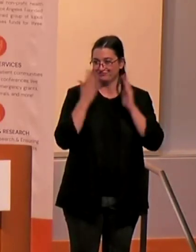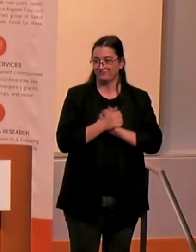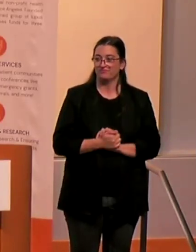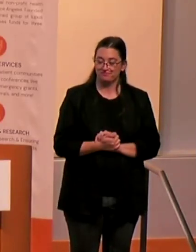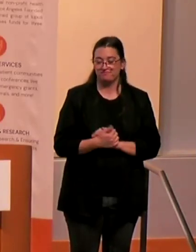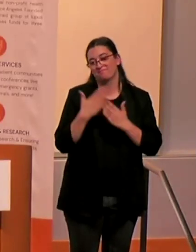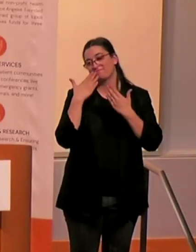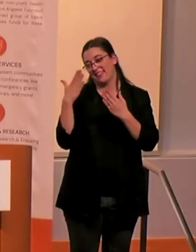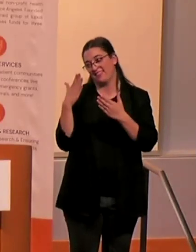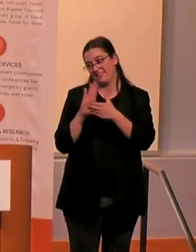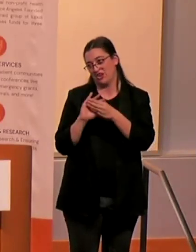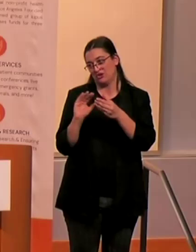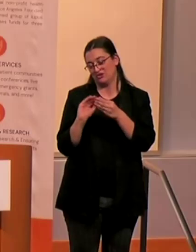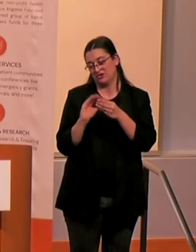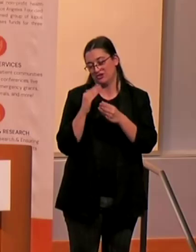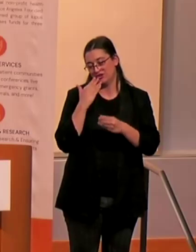Thank you for sharing.